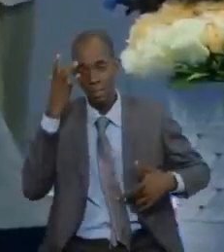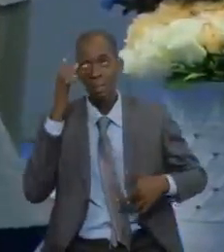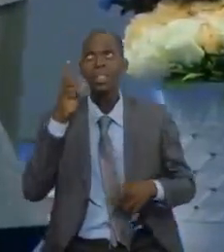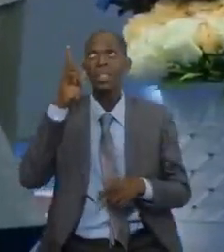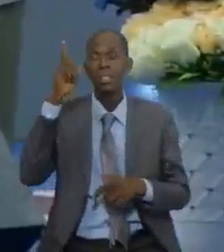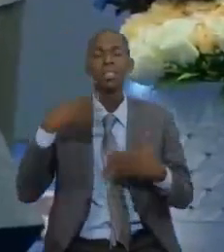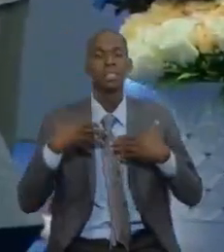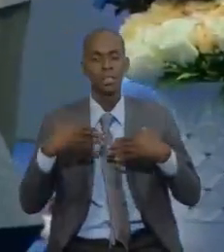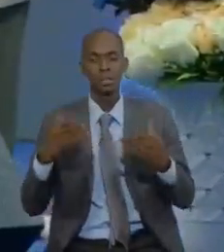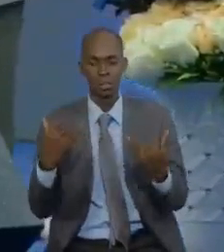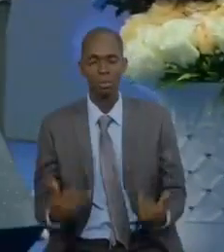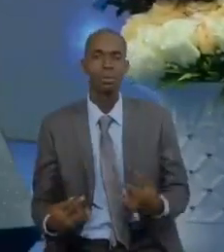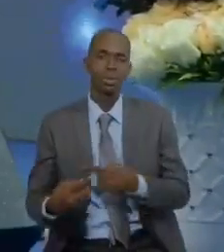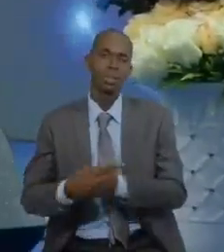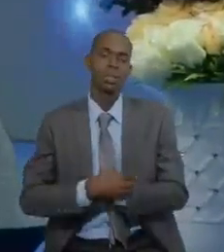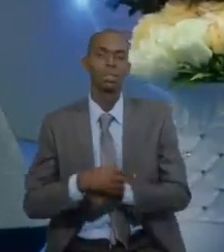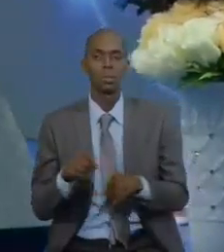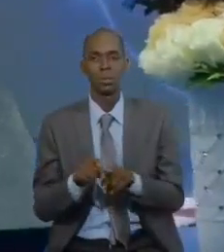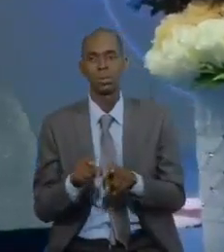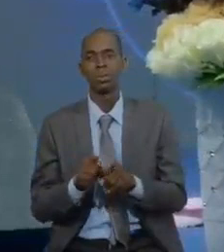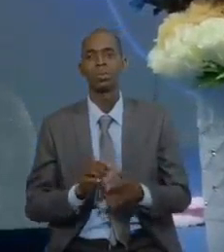heals today.